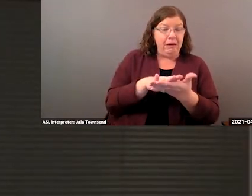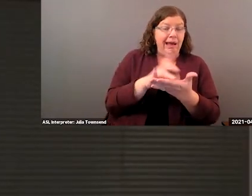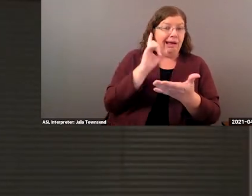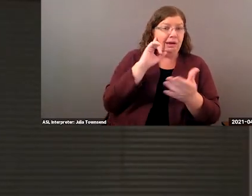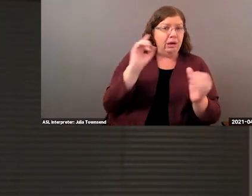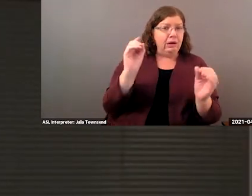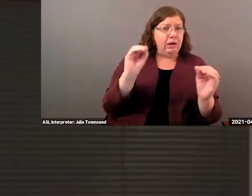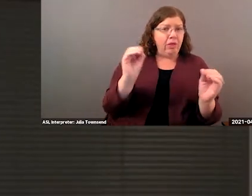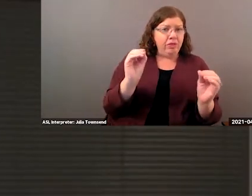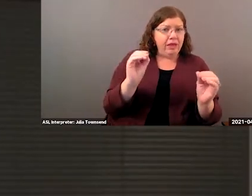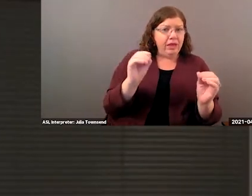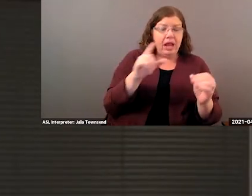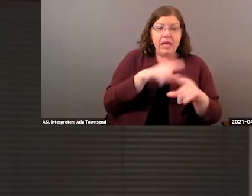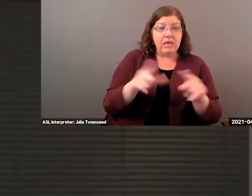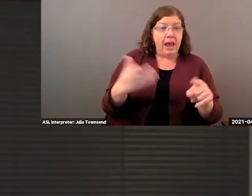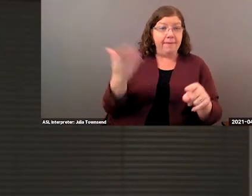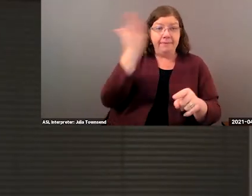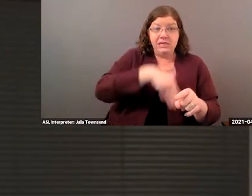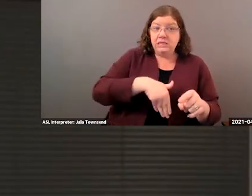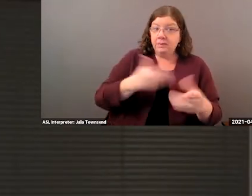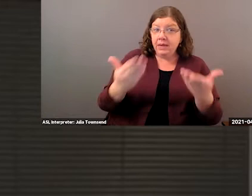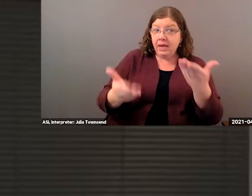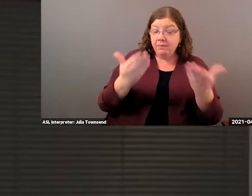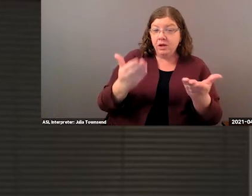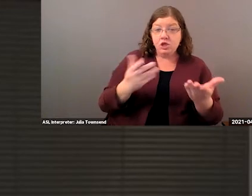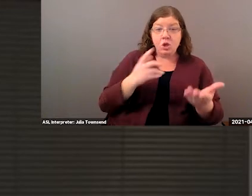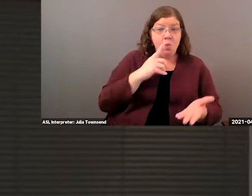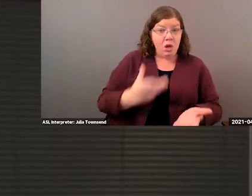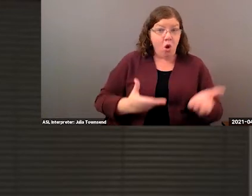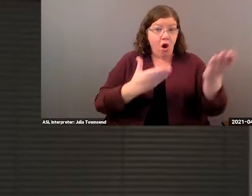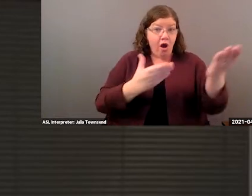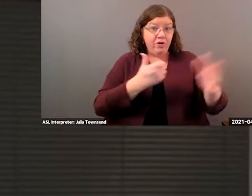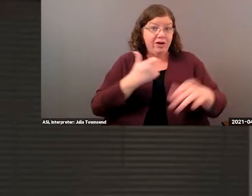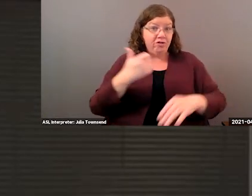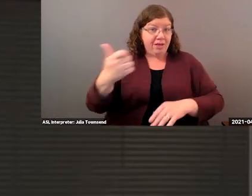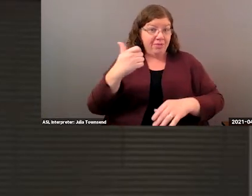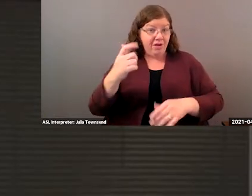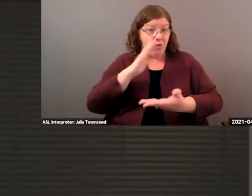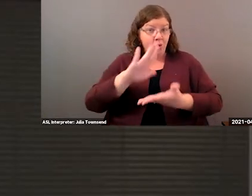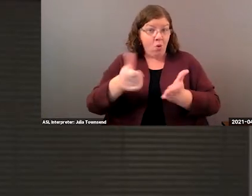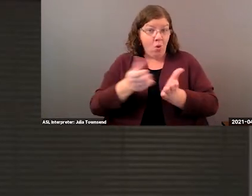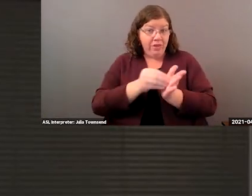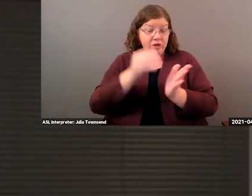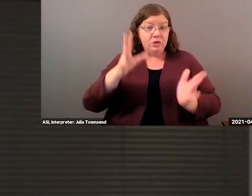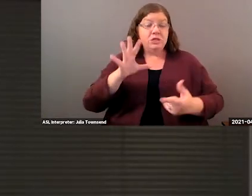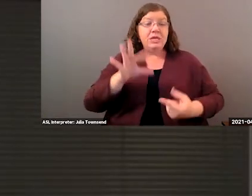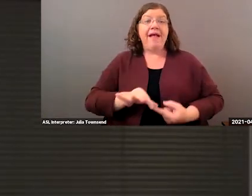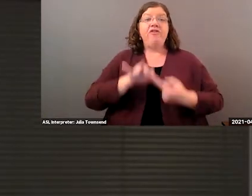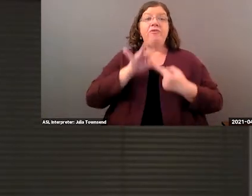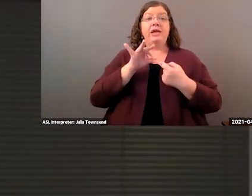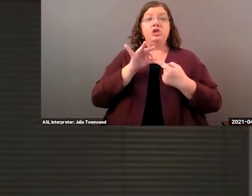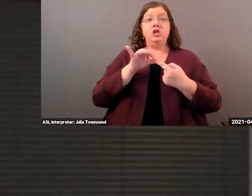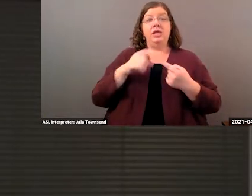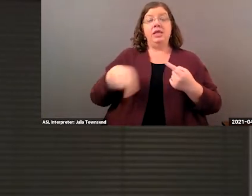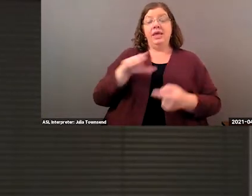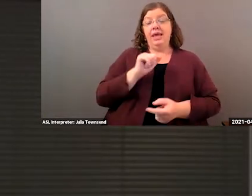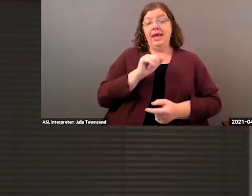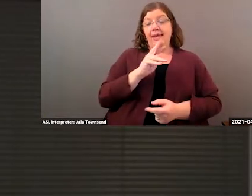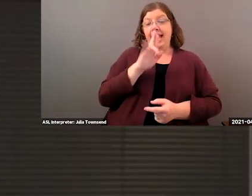mention transportation. So I want to make sure that we are offering transportation for all of our students, especially the academies,